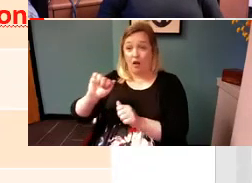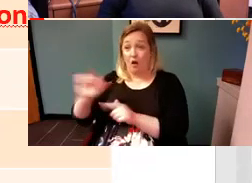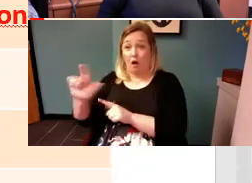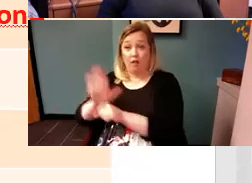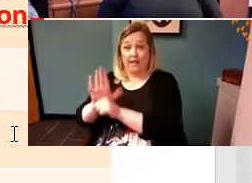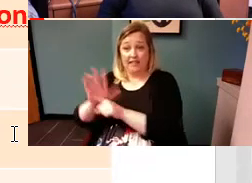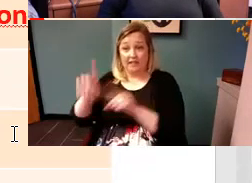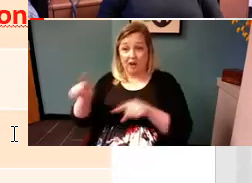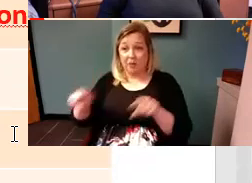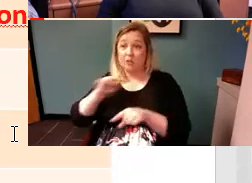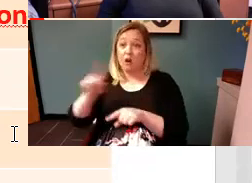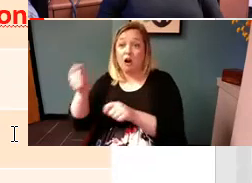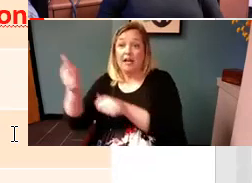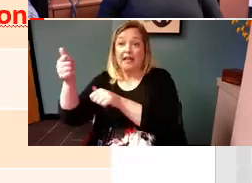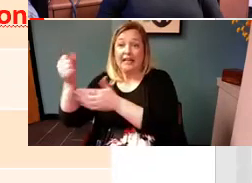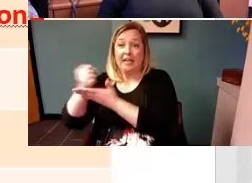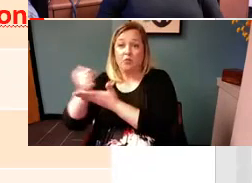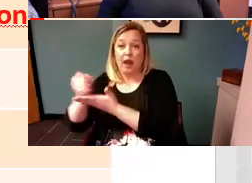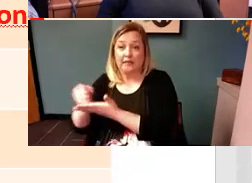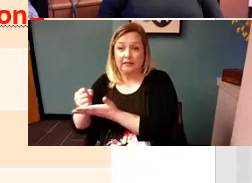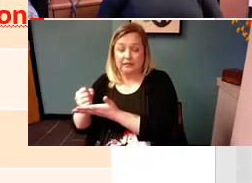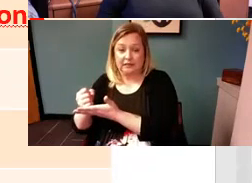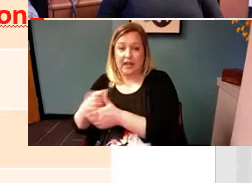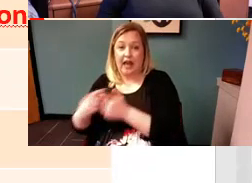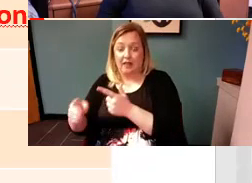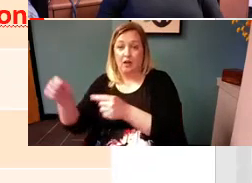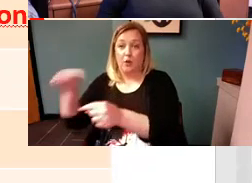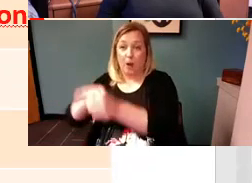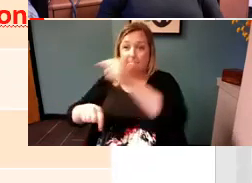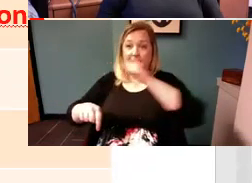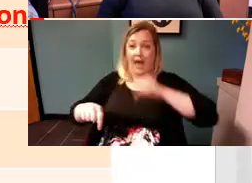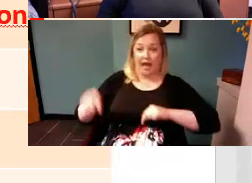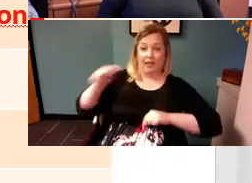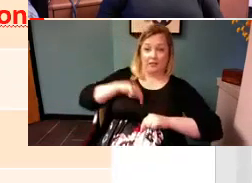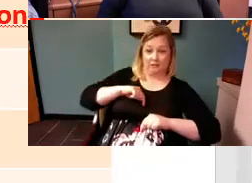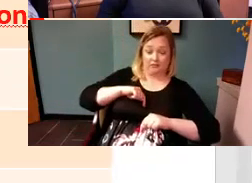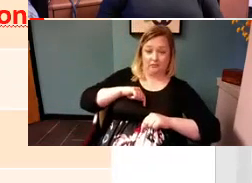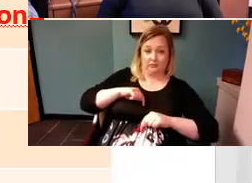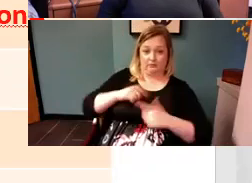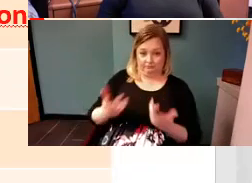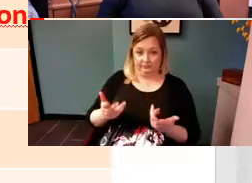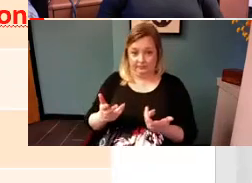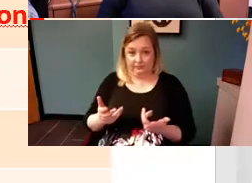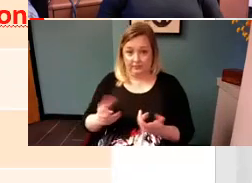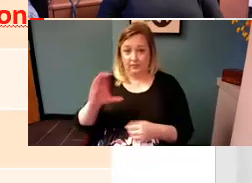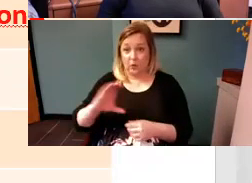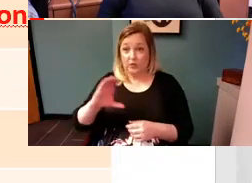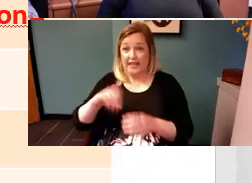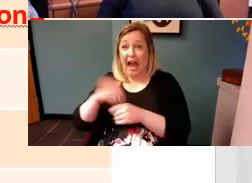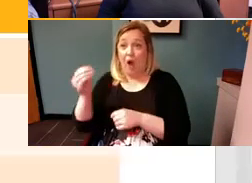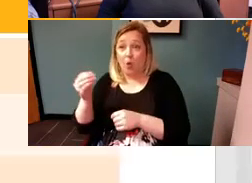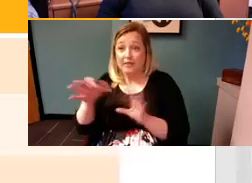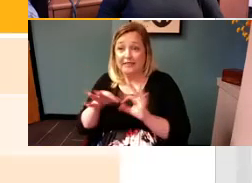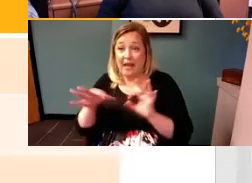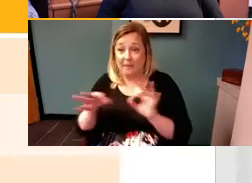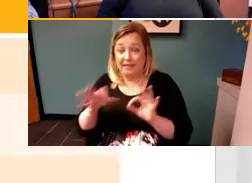are erased from stack, and we come back to this area. So now we execute these cout statements, and we are executing this